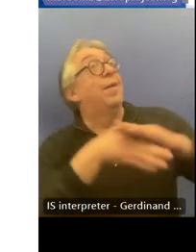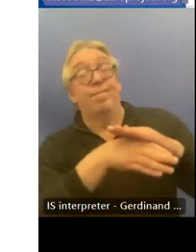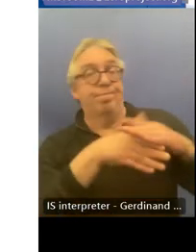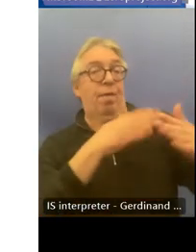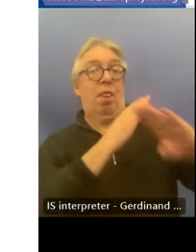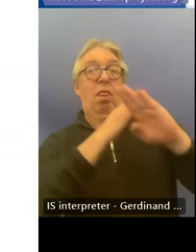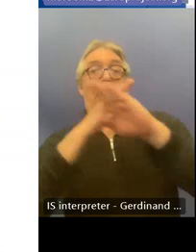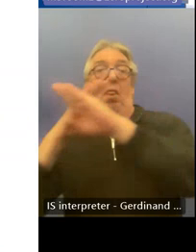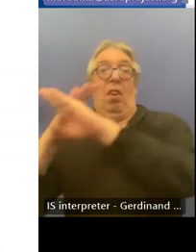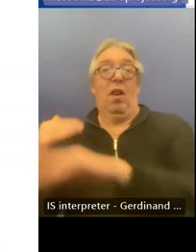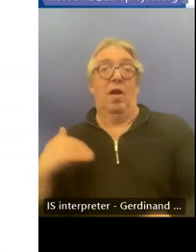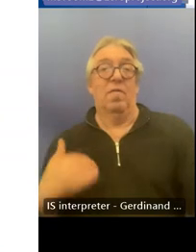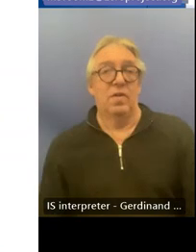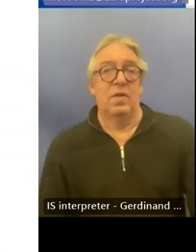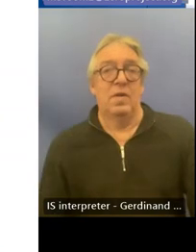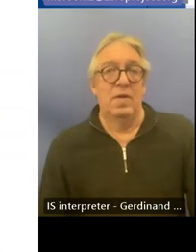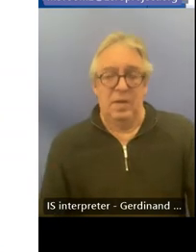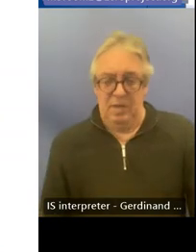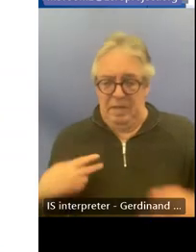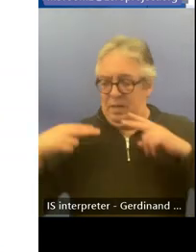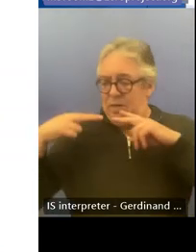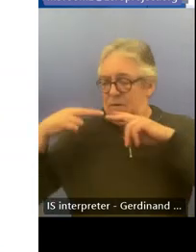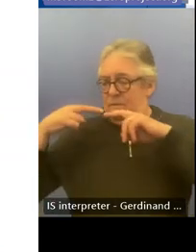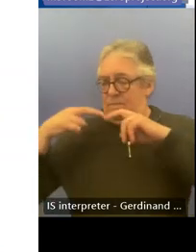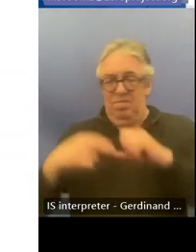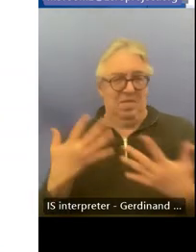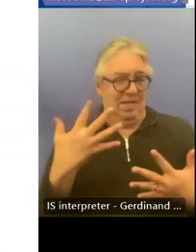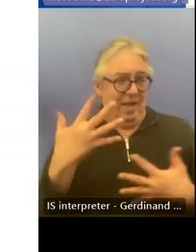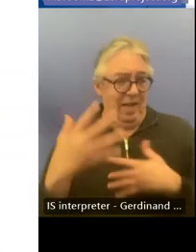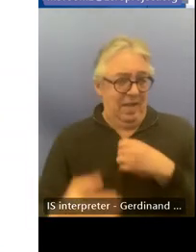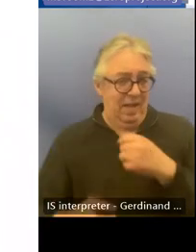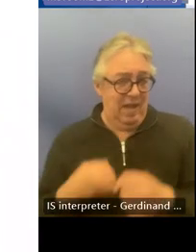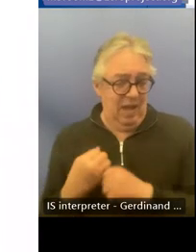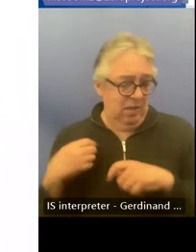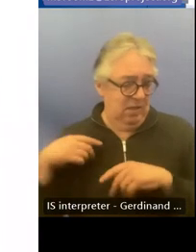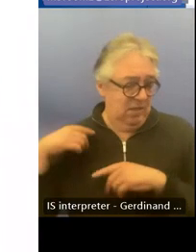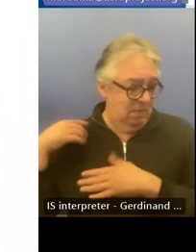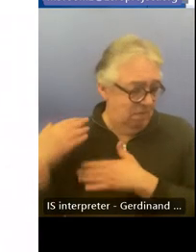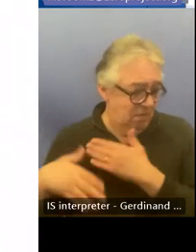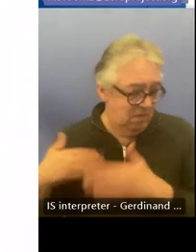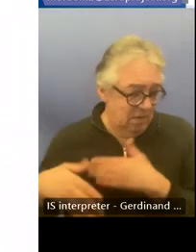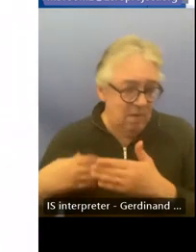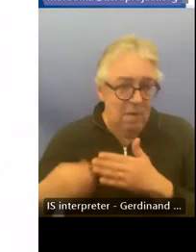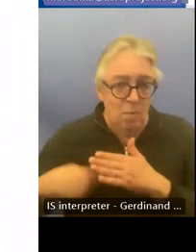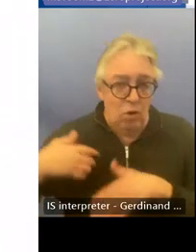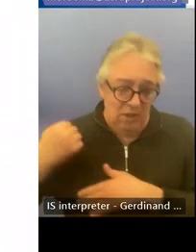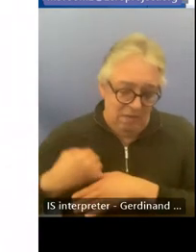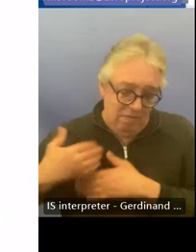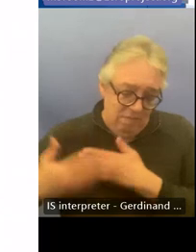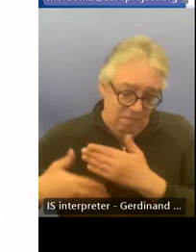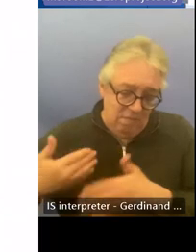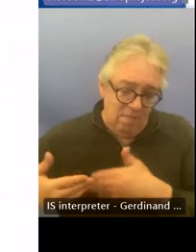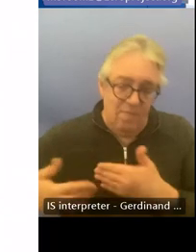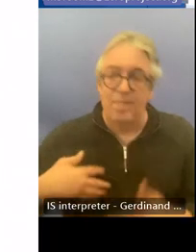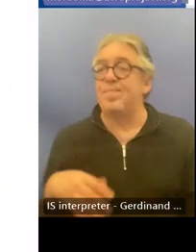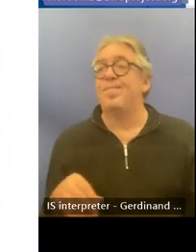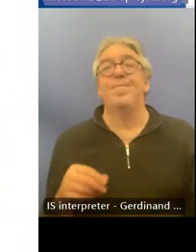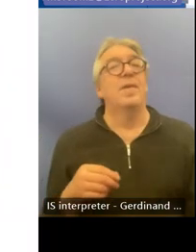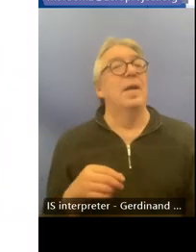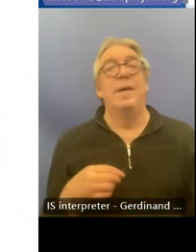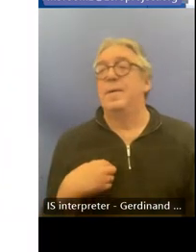So we found after 1 decade action research project to this, that if we are really good taking care of the